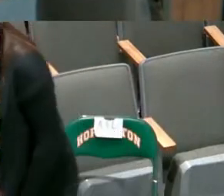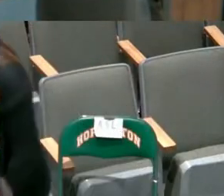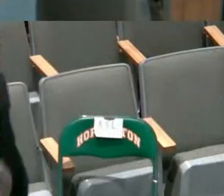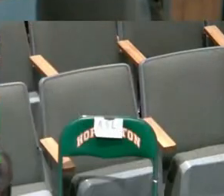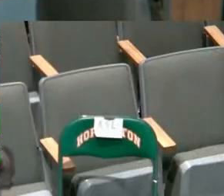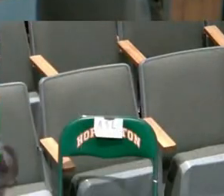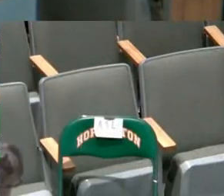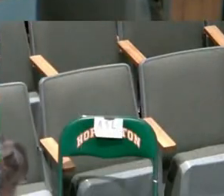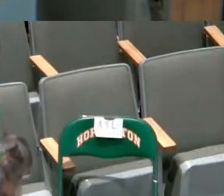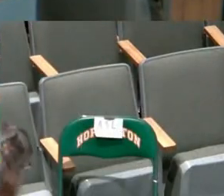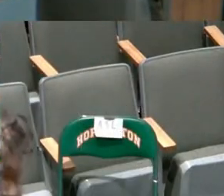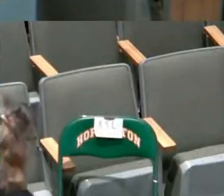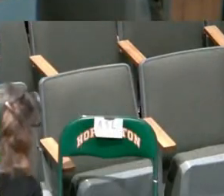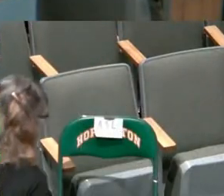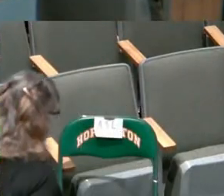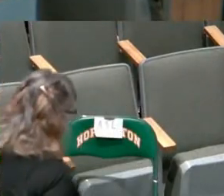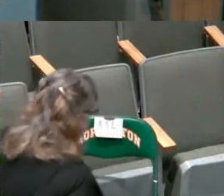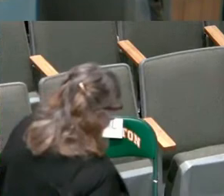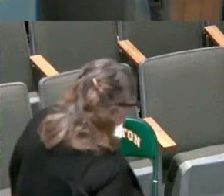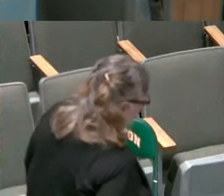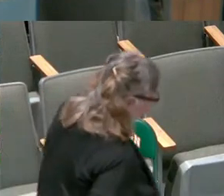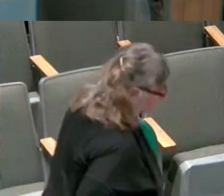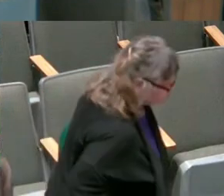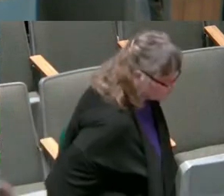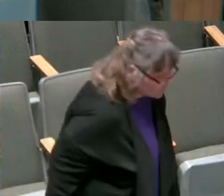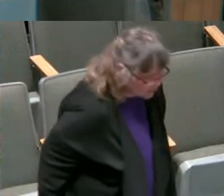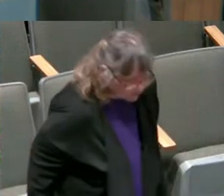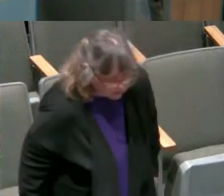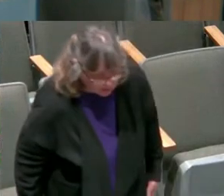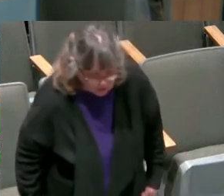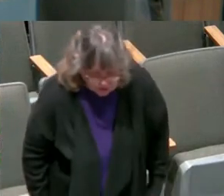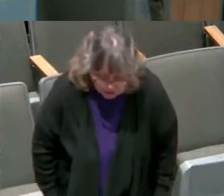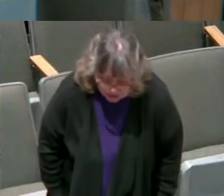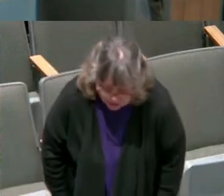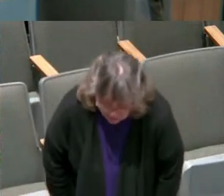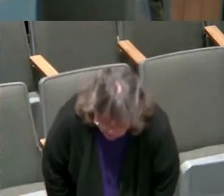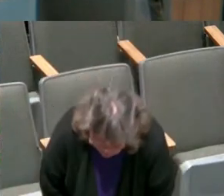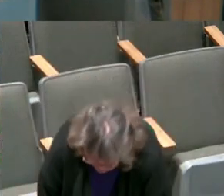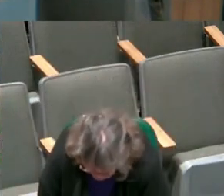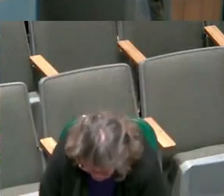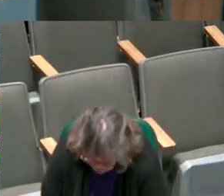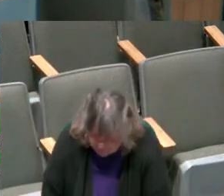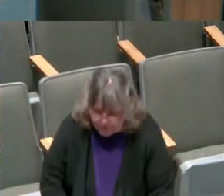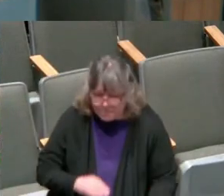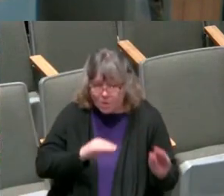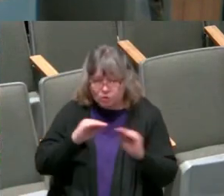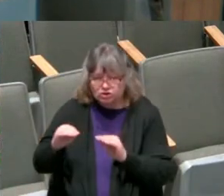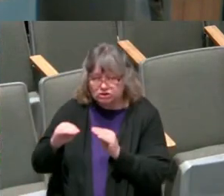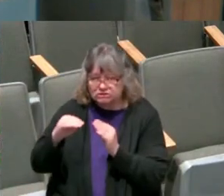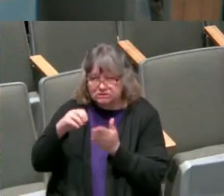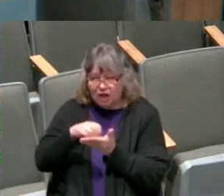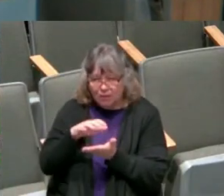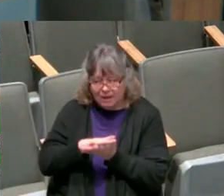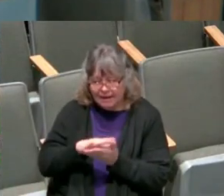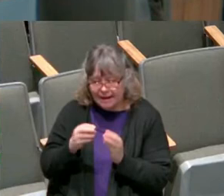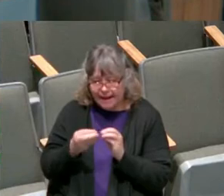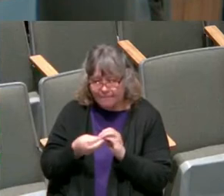in the Motions document or warrant in motions document page 25 motion number two